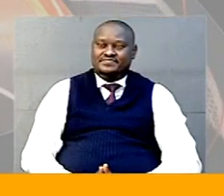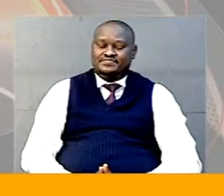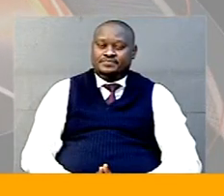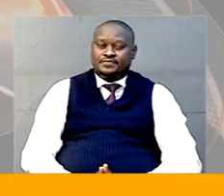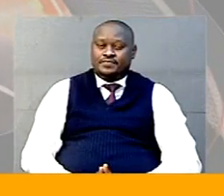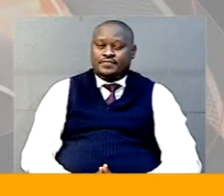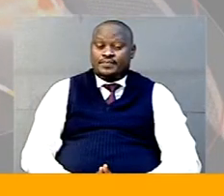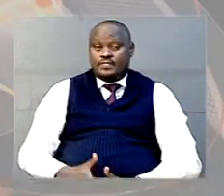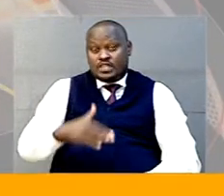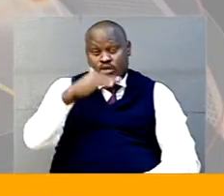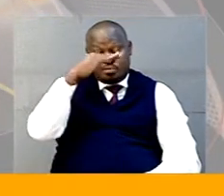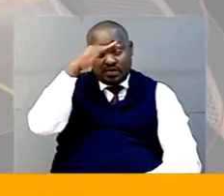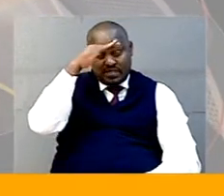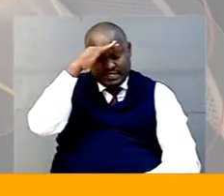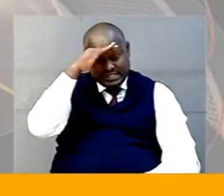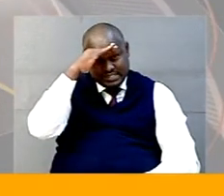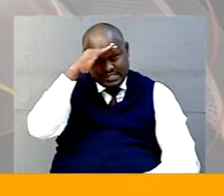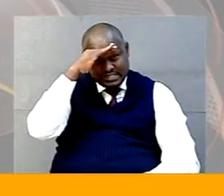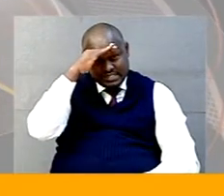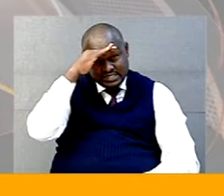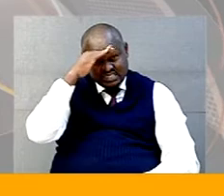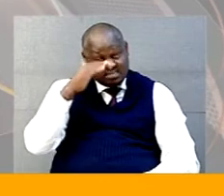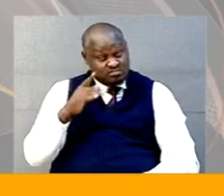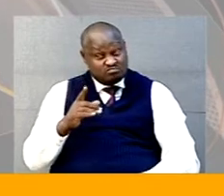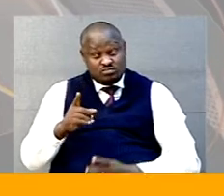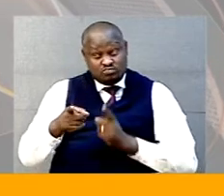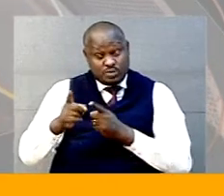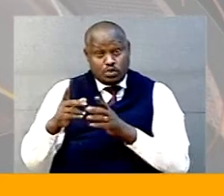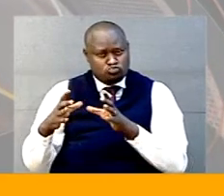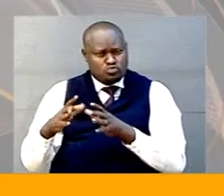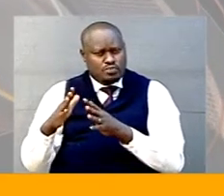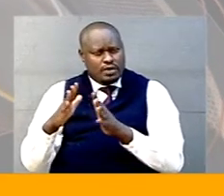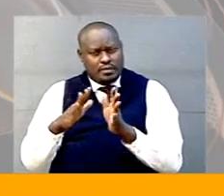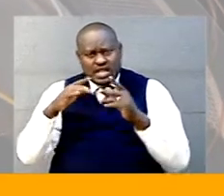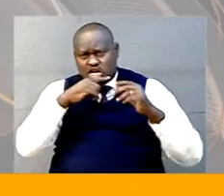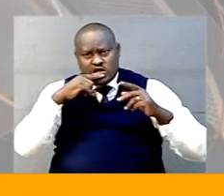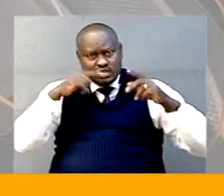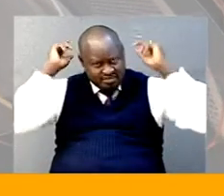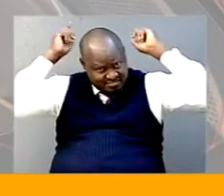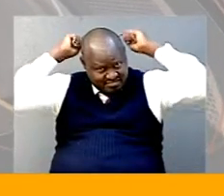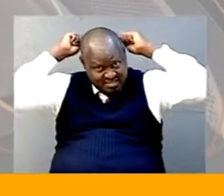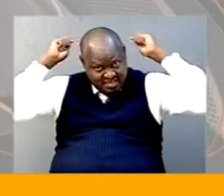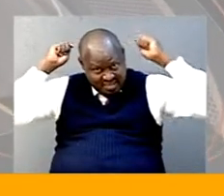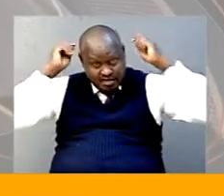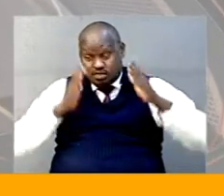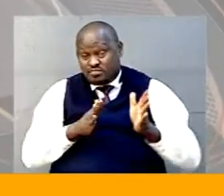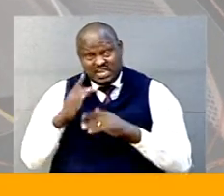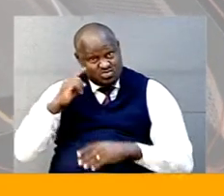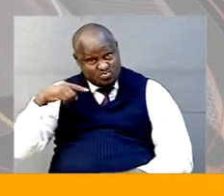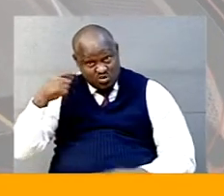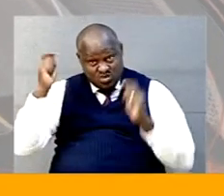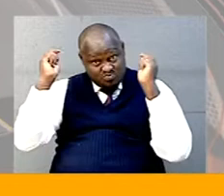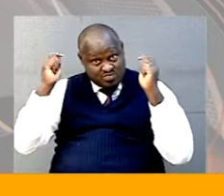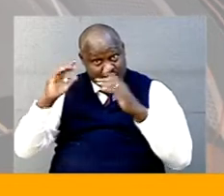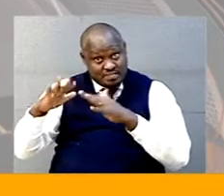Police have vowed to crush the anti-age limit legislators planning to hold processions around Parliament on Tuesday tomorrow